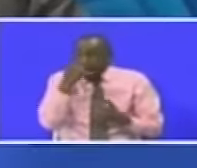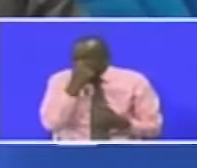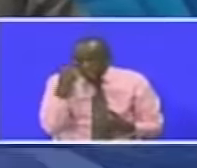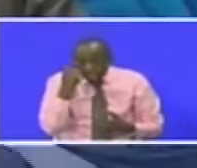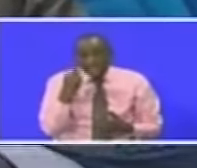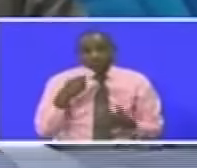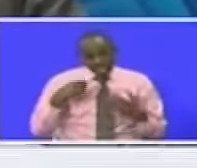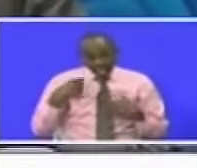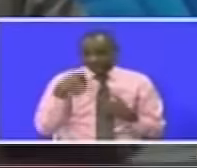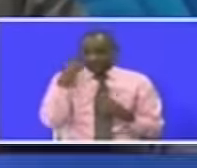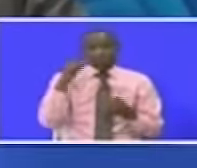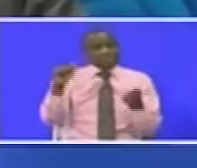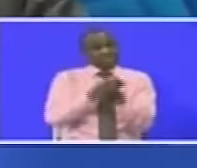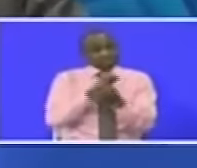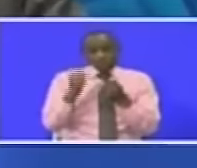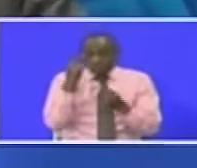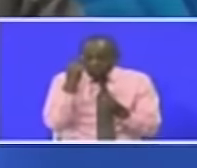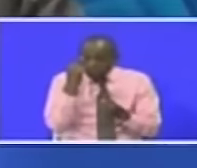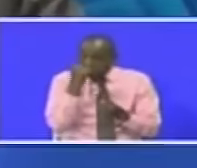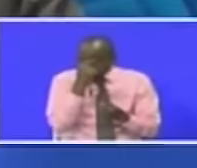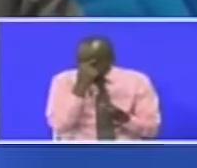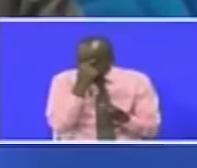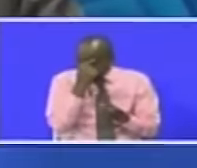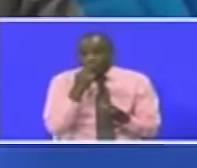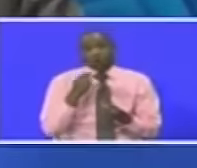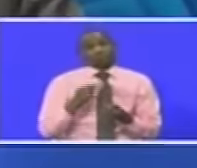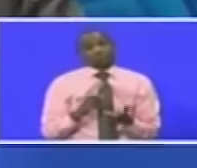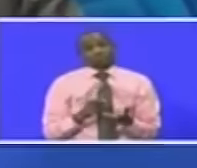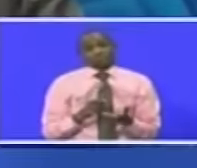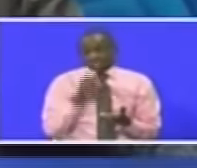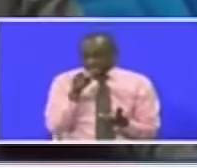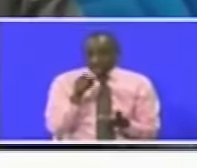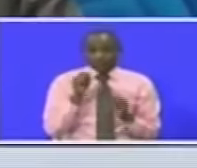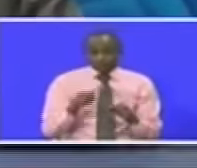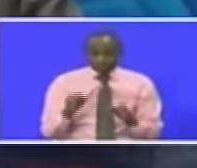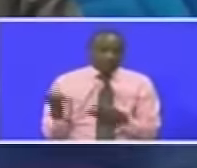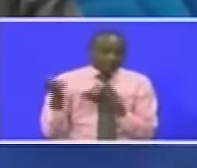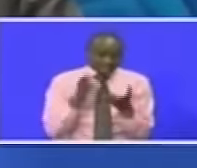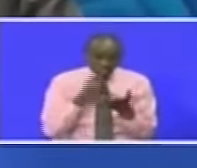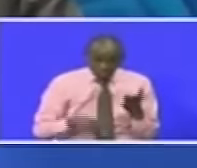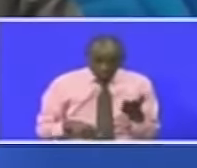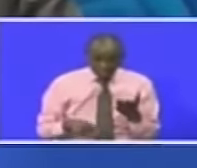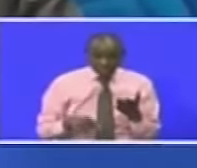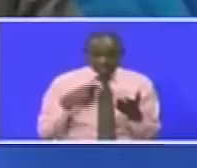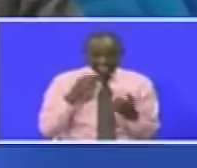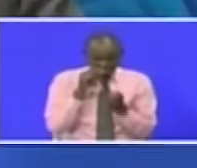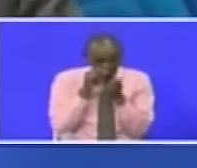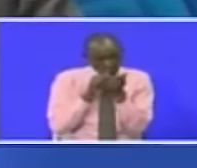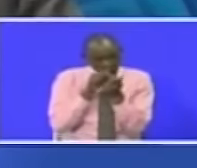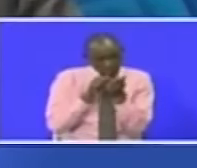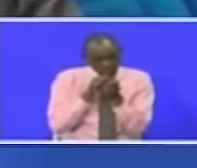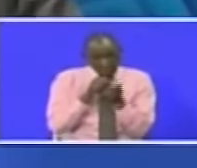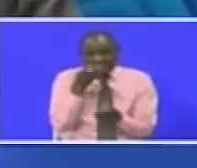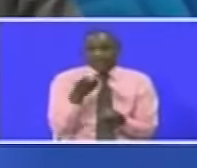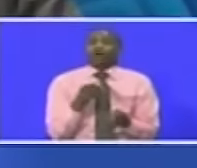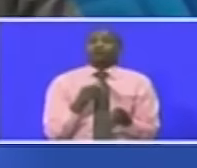in the eye, there is a damage to the what you call the cornea of the eye. When there's a damage to the cornea of the eye, it gets a bit of scarring, and that